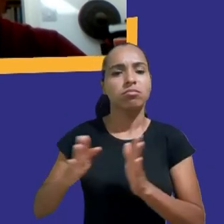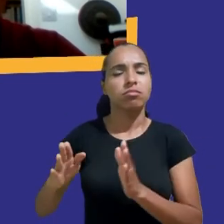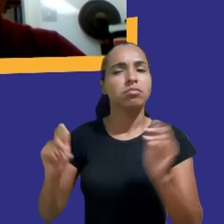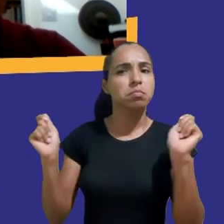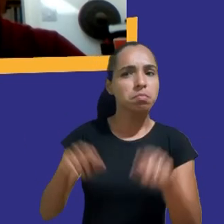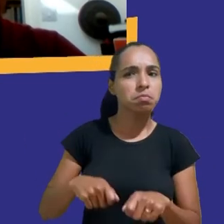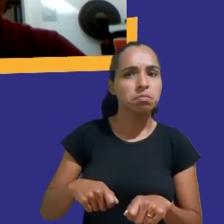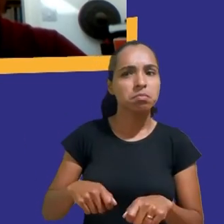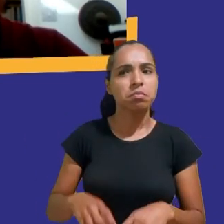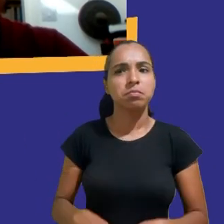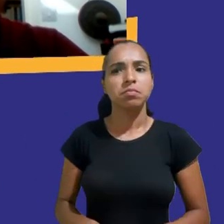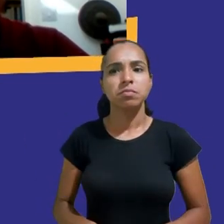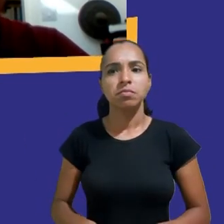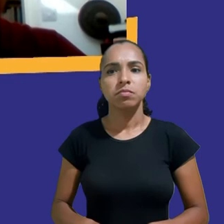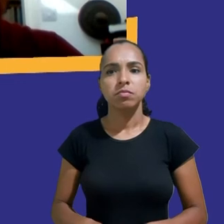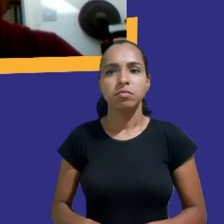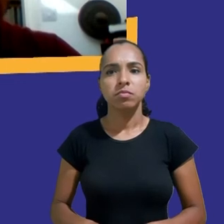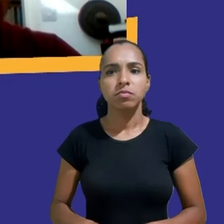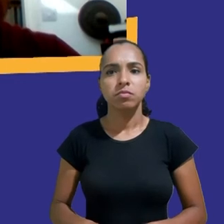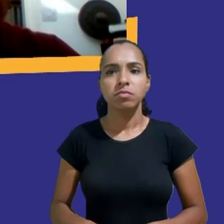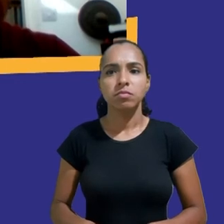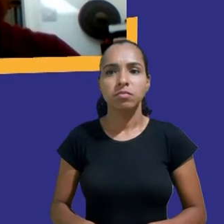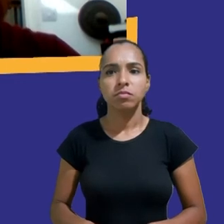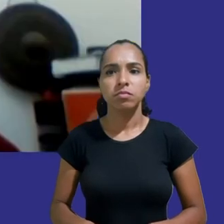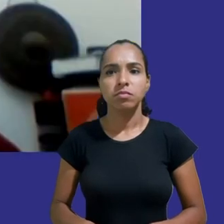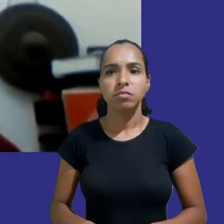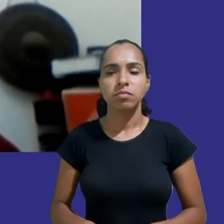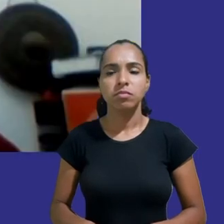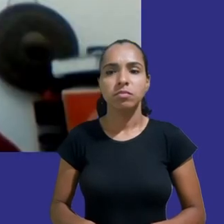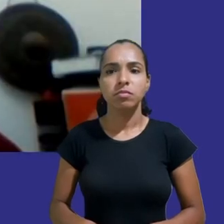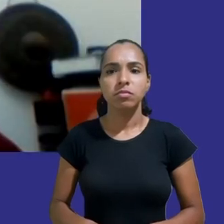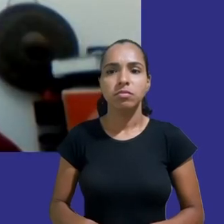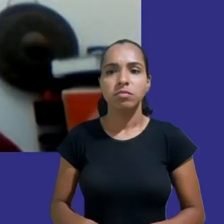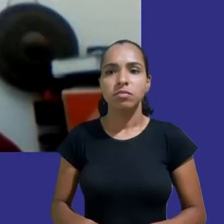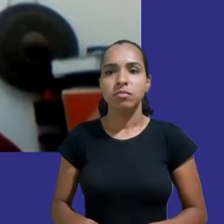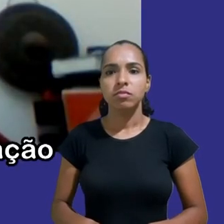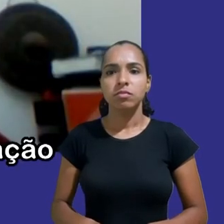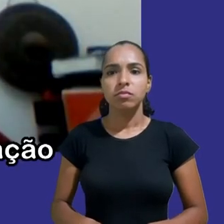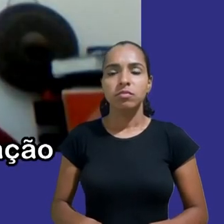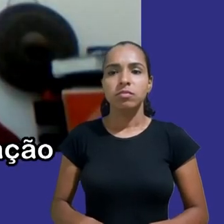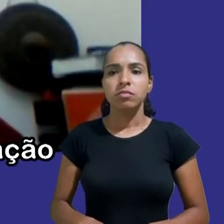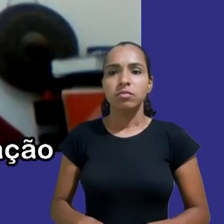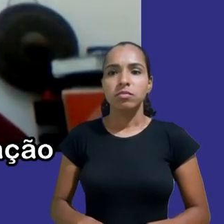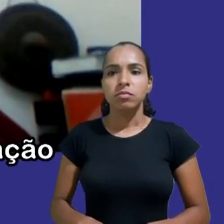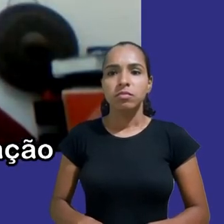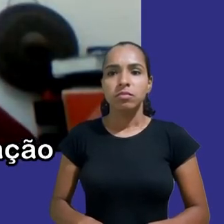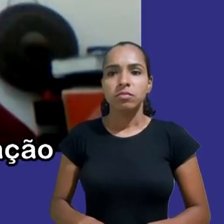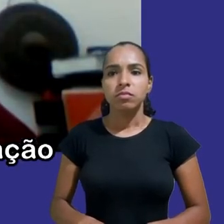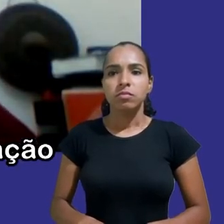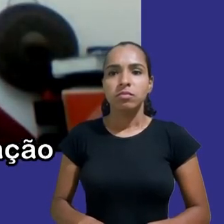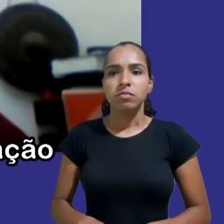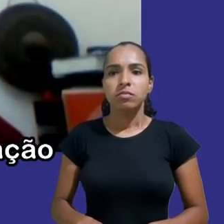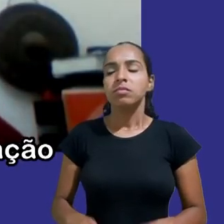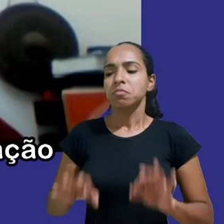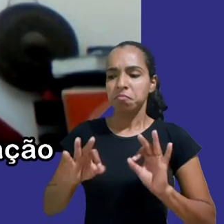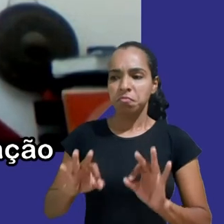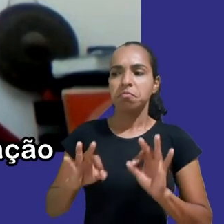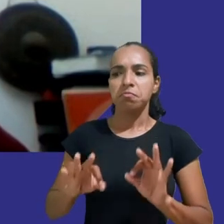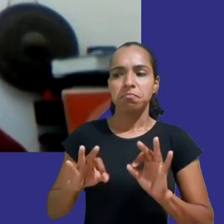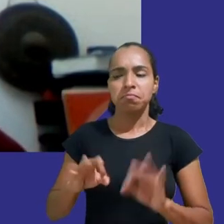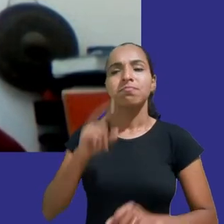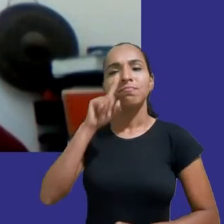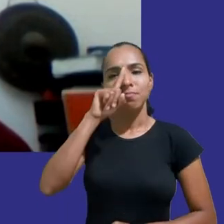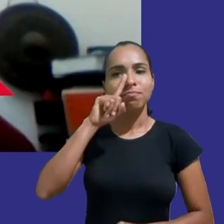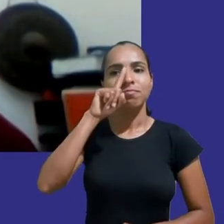I think there's definitely a big danger at the moment where the main way that platforms can monetize themselves